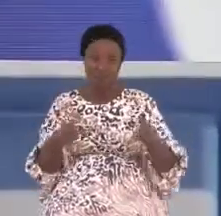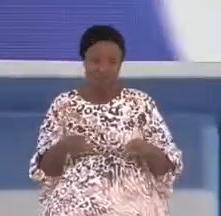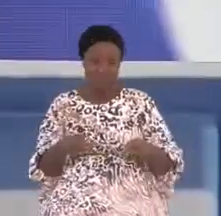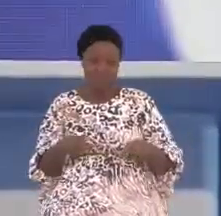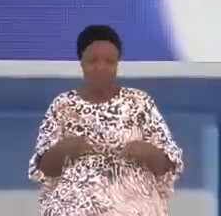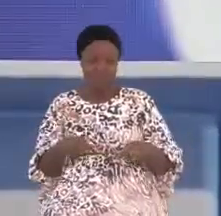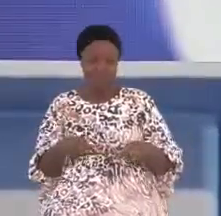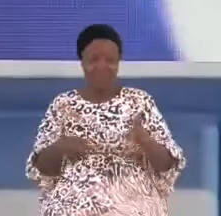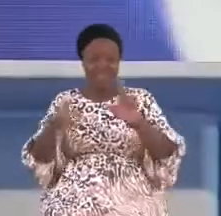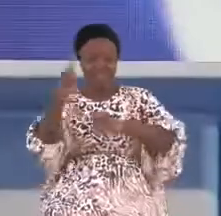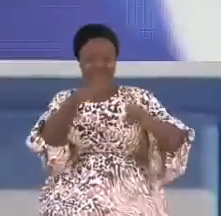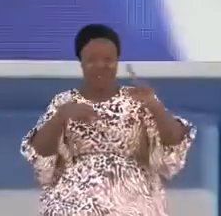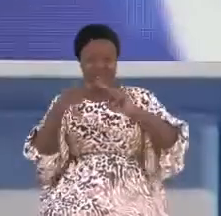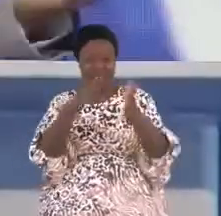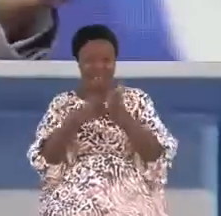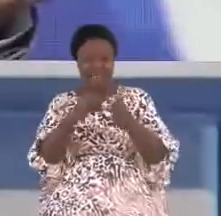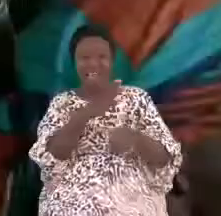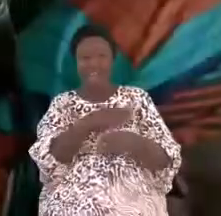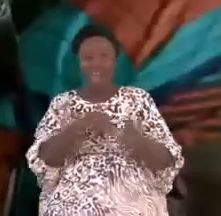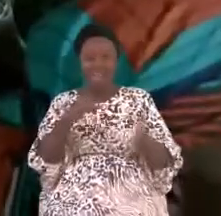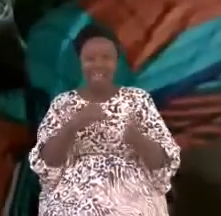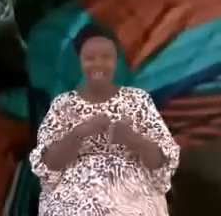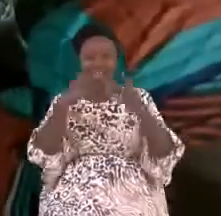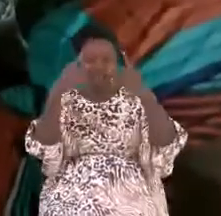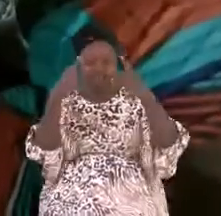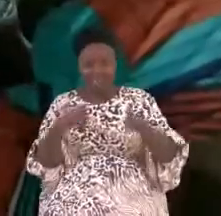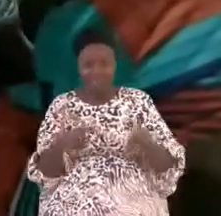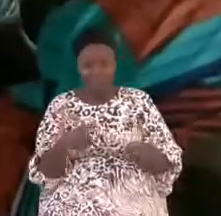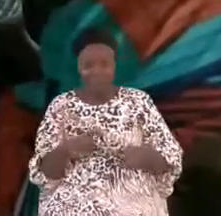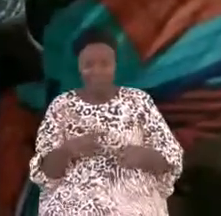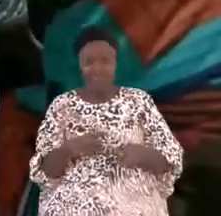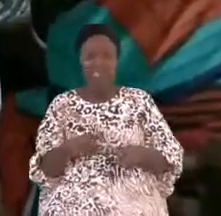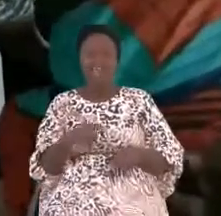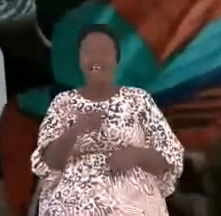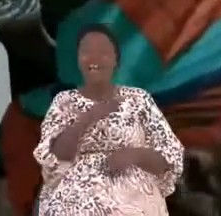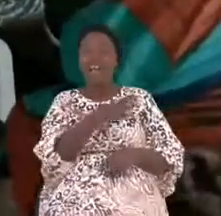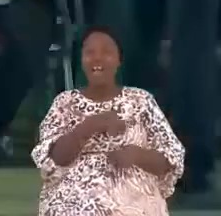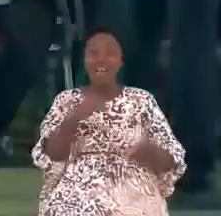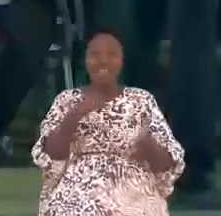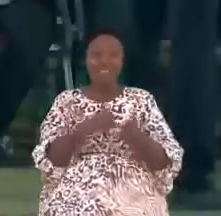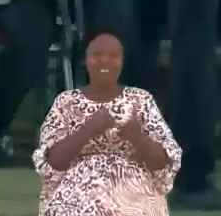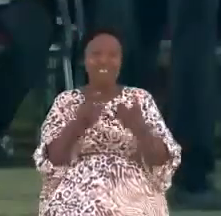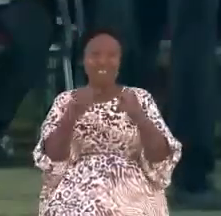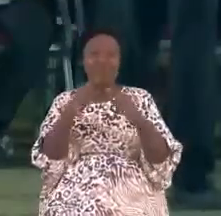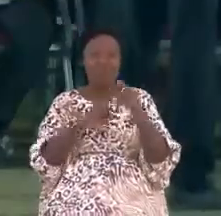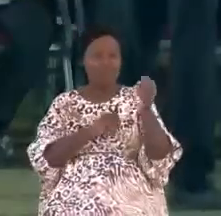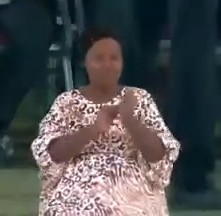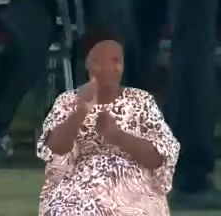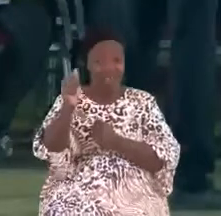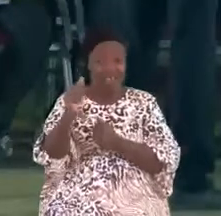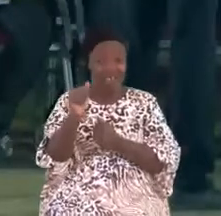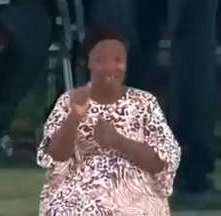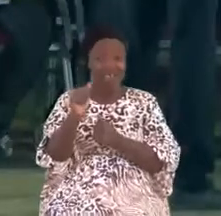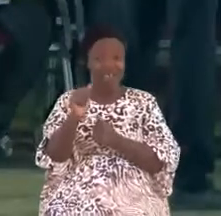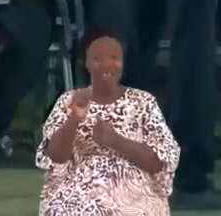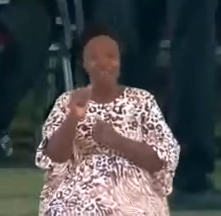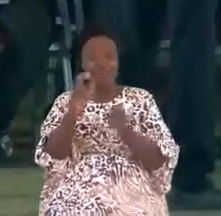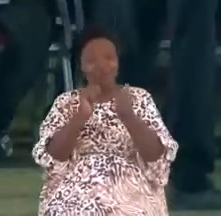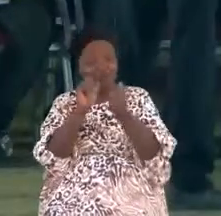say that with me and it came to pass say that aloud and it came to pass